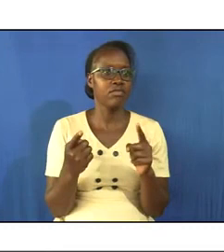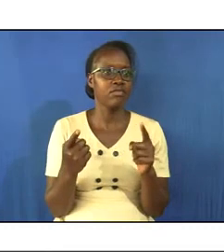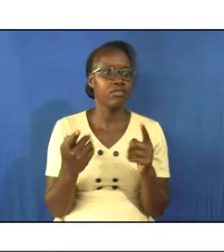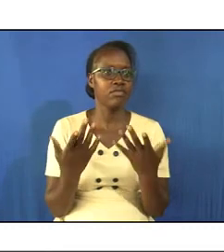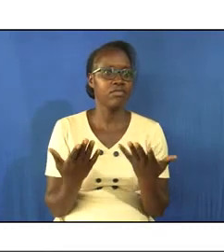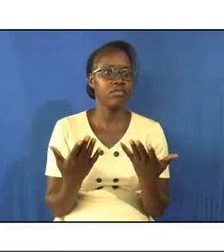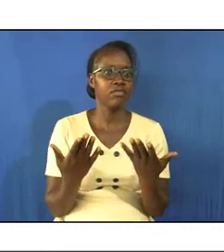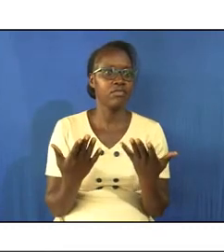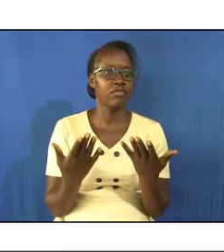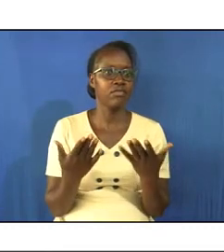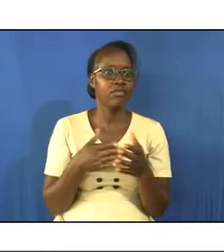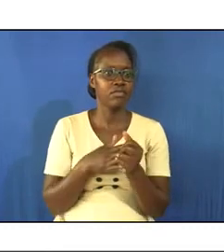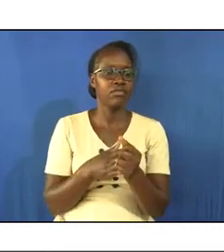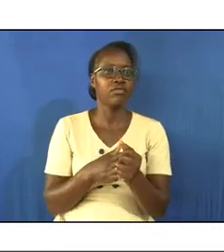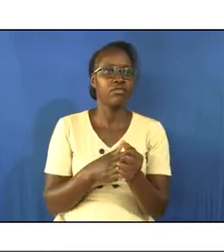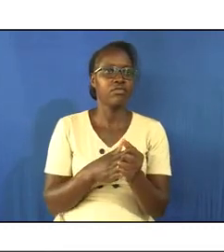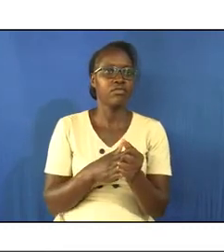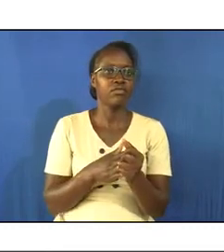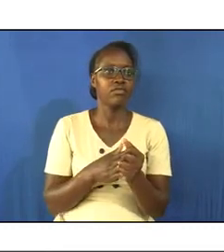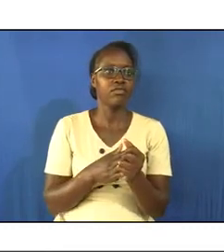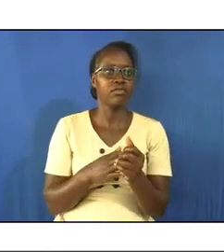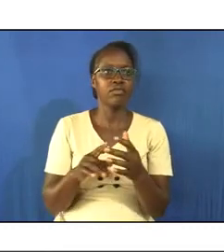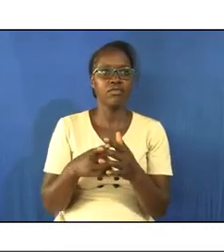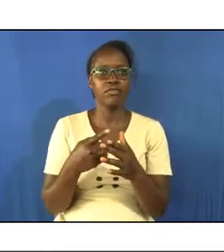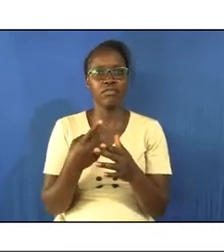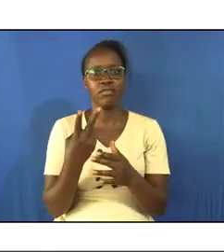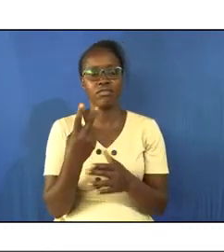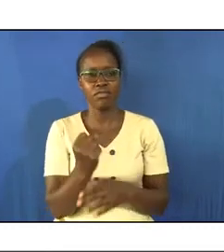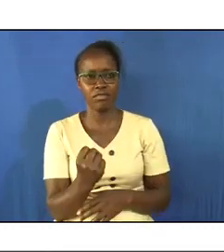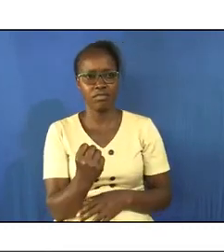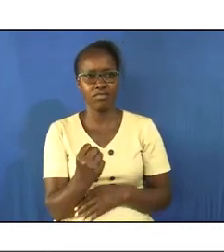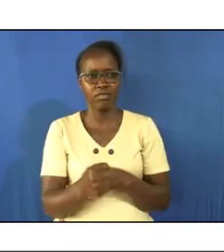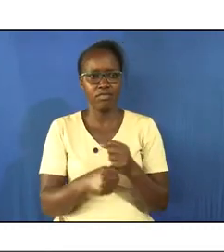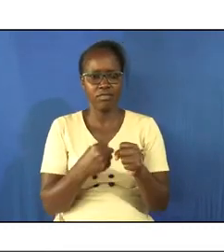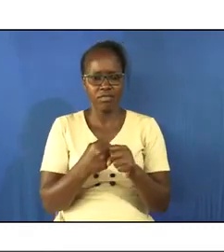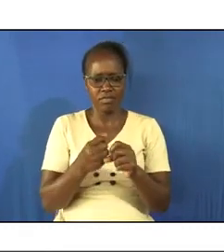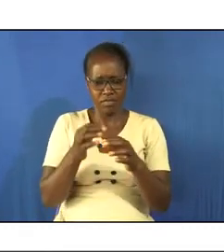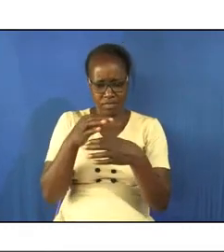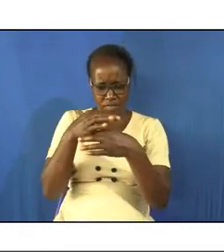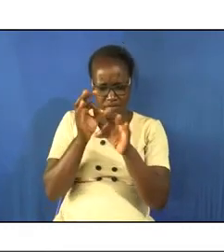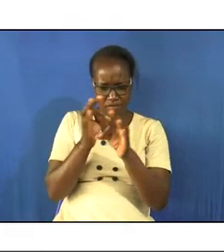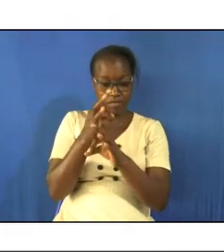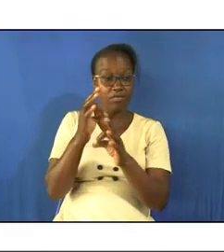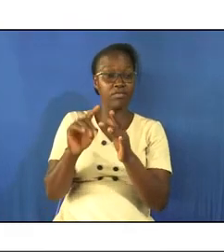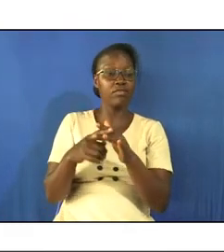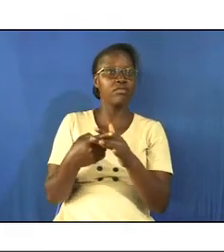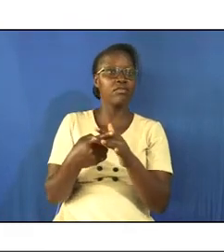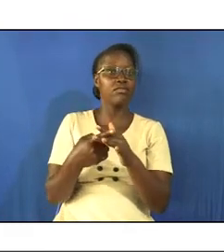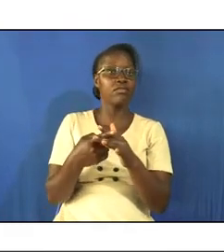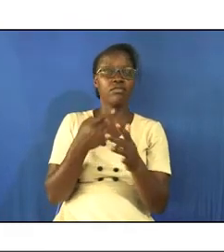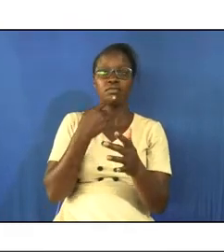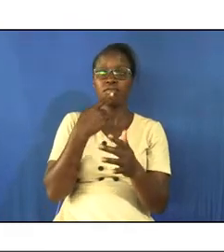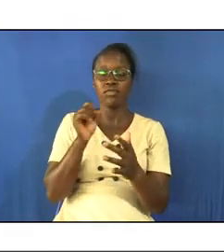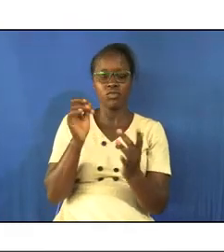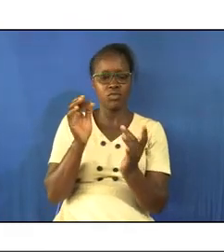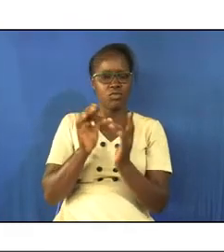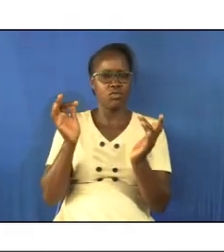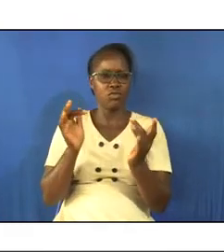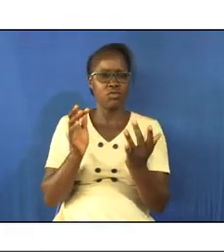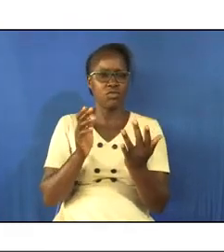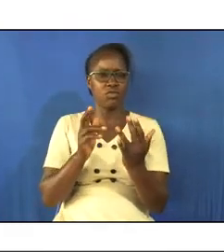But now with revised guidelines, screening is supposed to start at the age of 25. So testing with the DNA test is